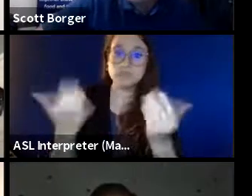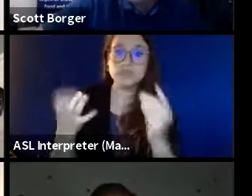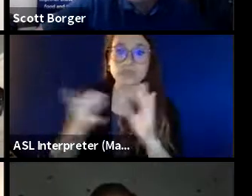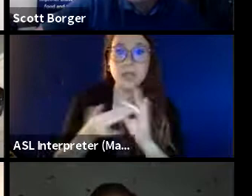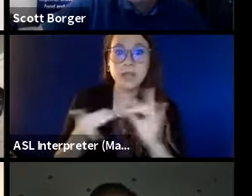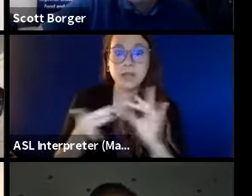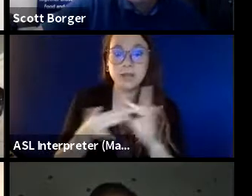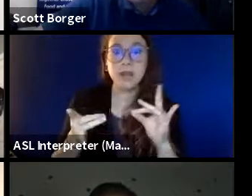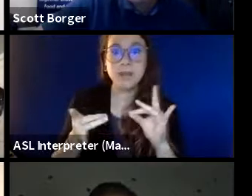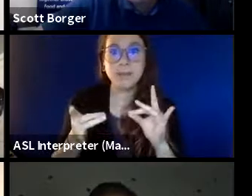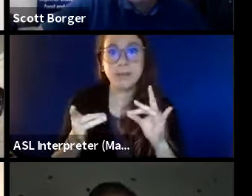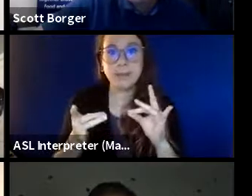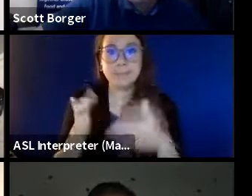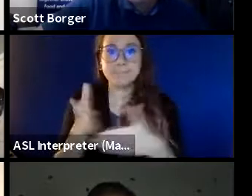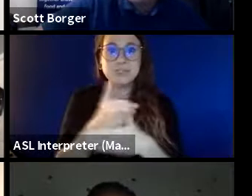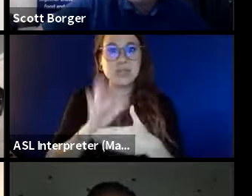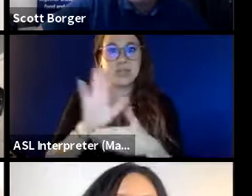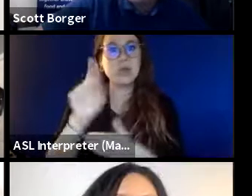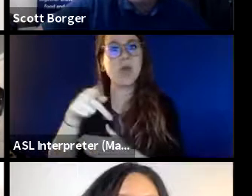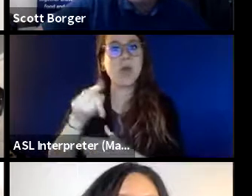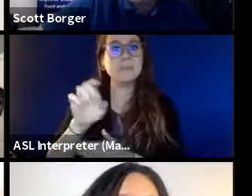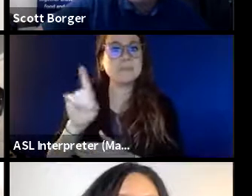and share your update.